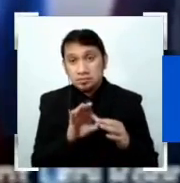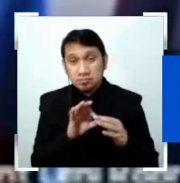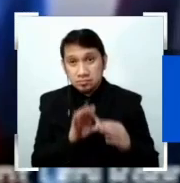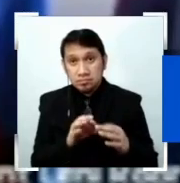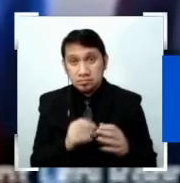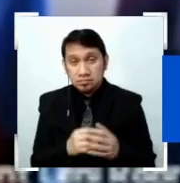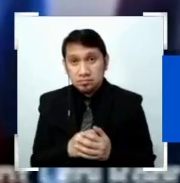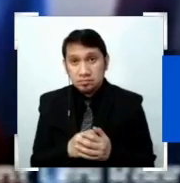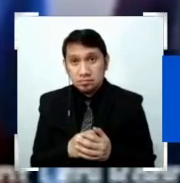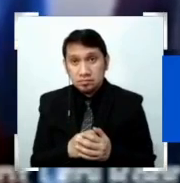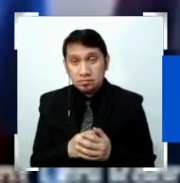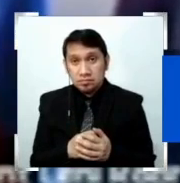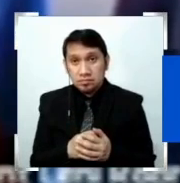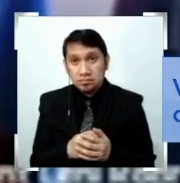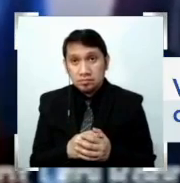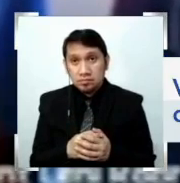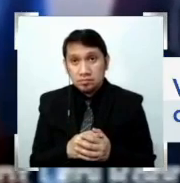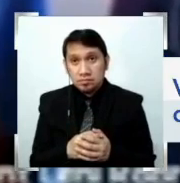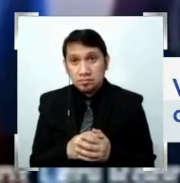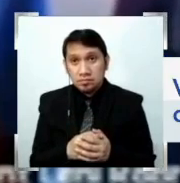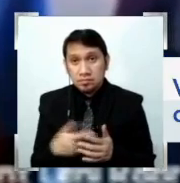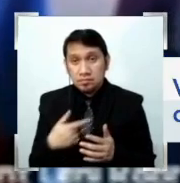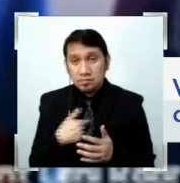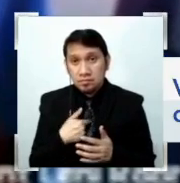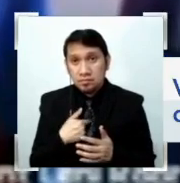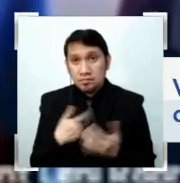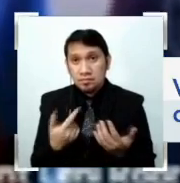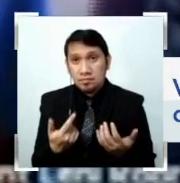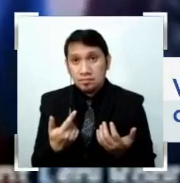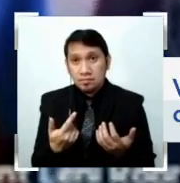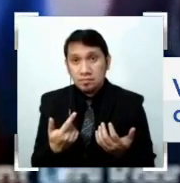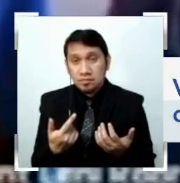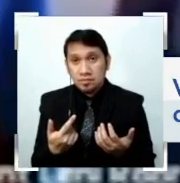in fact, I was even on the verge of just weighing